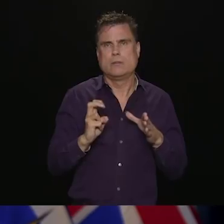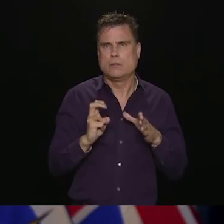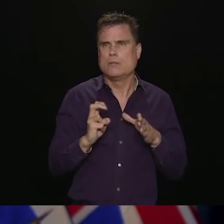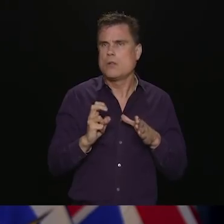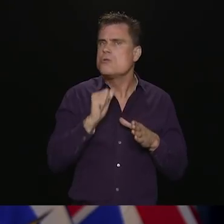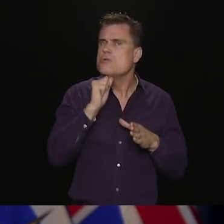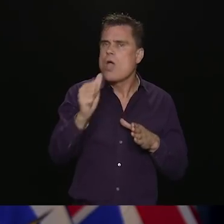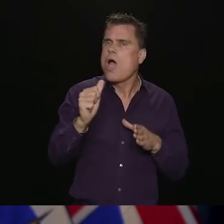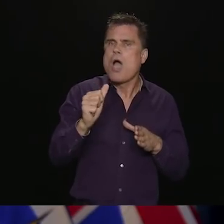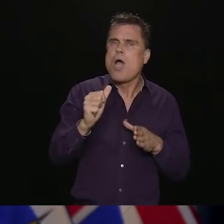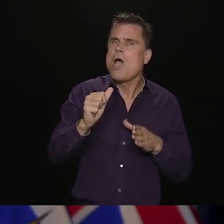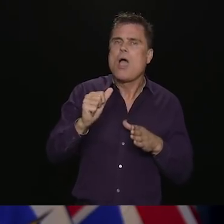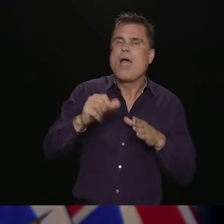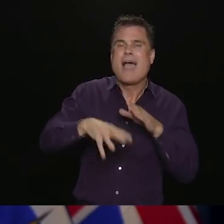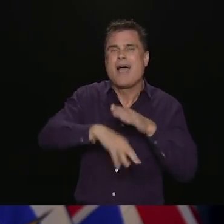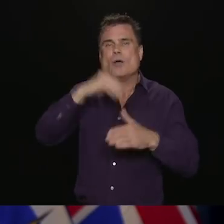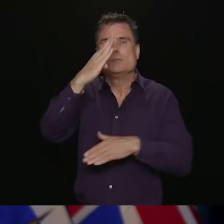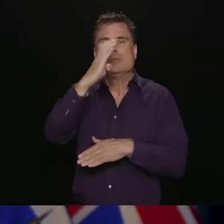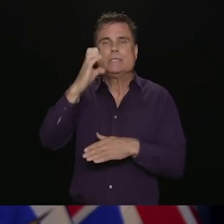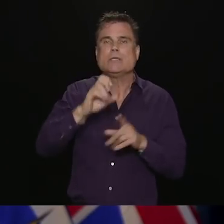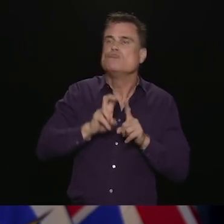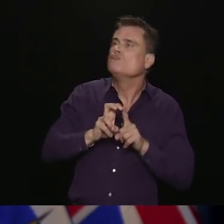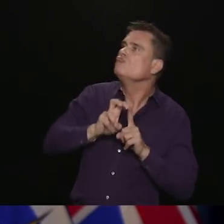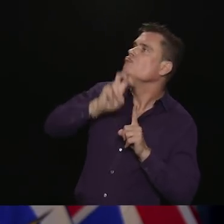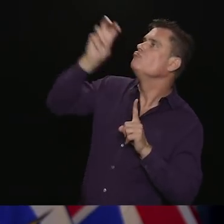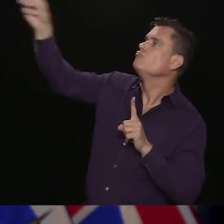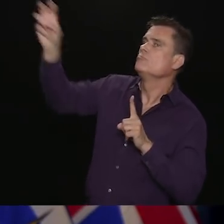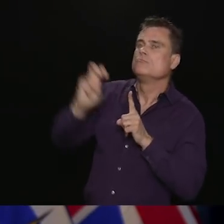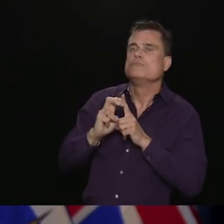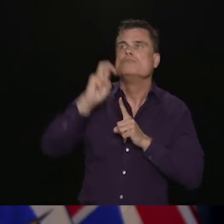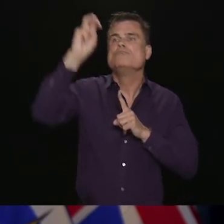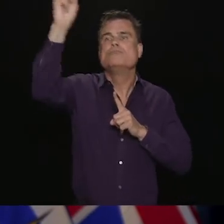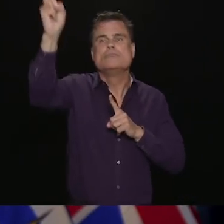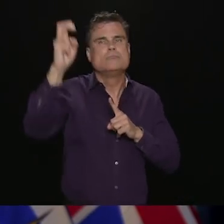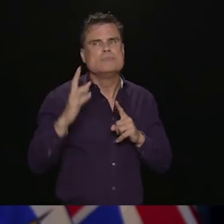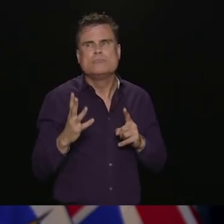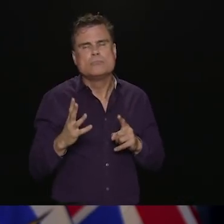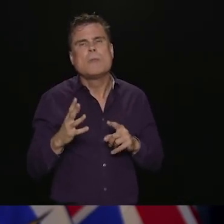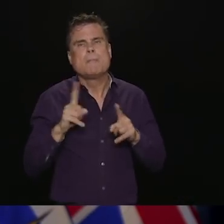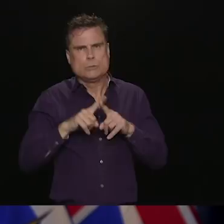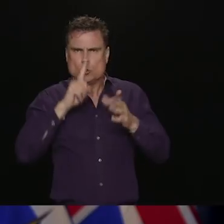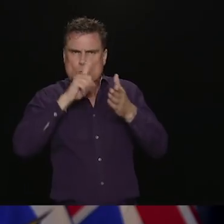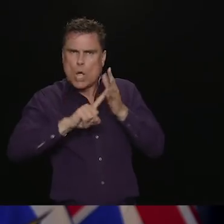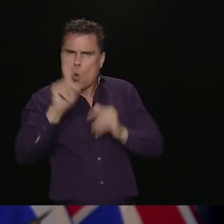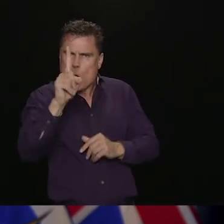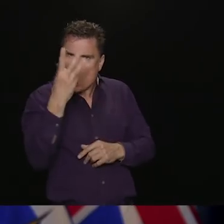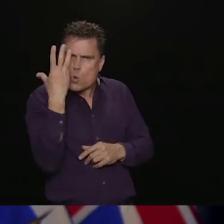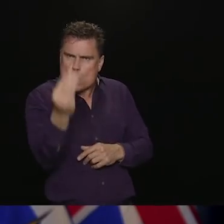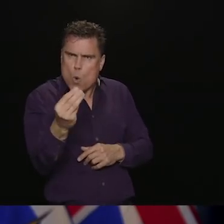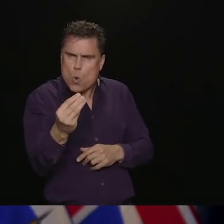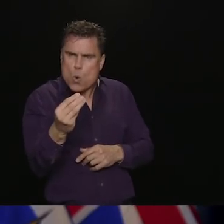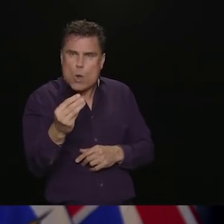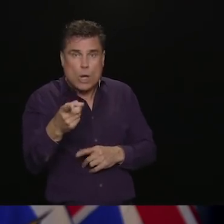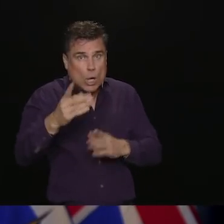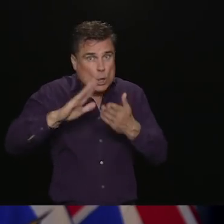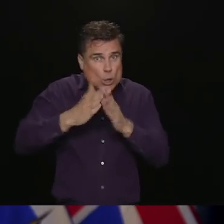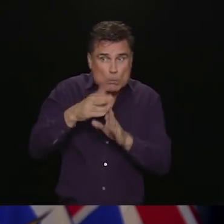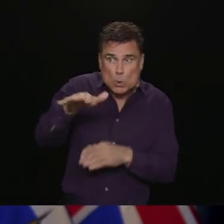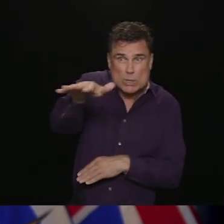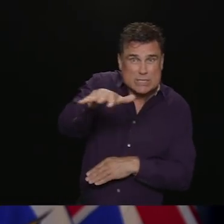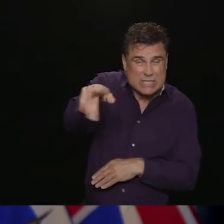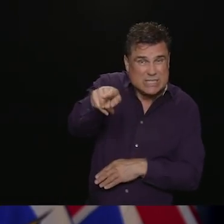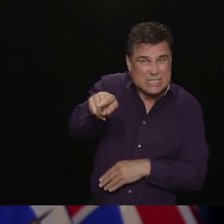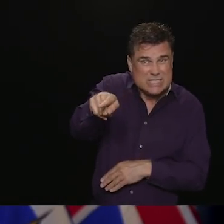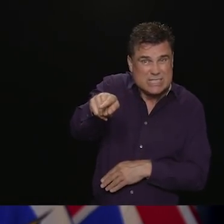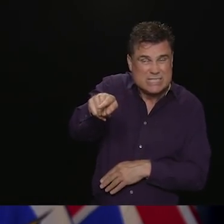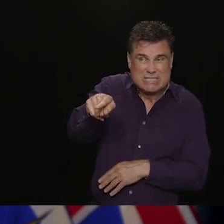the place that you're going, and to make sure you take those things like calling ahead, finding out what's open, finding out being as